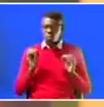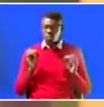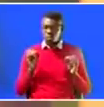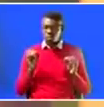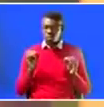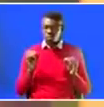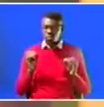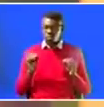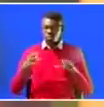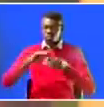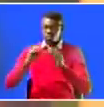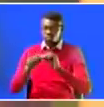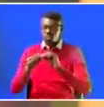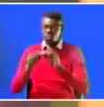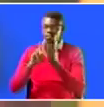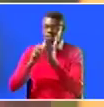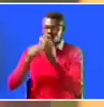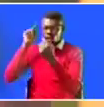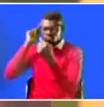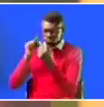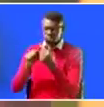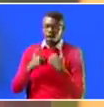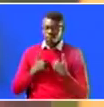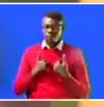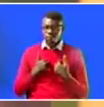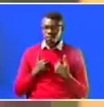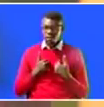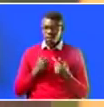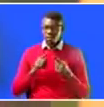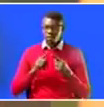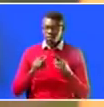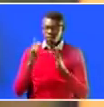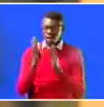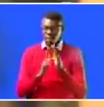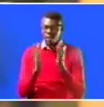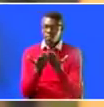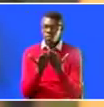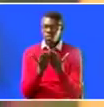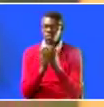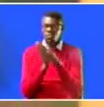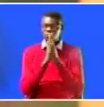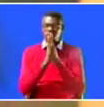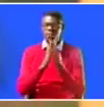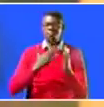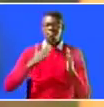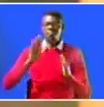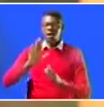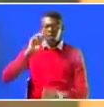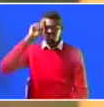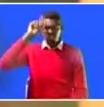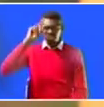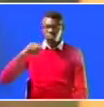To be created, we must have a purpose for something, which the Bible gives its own, the Quran gives its own.